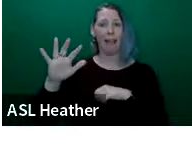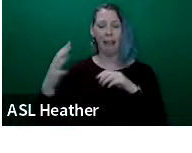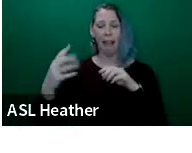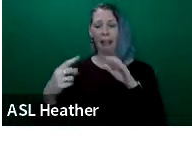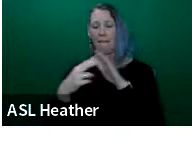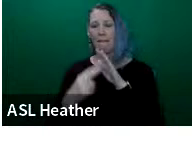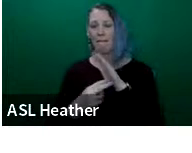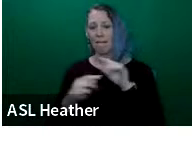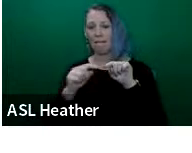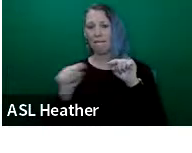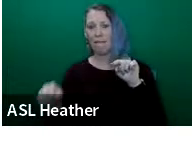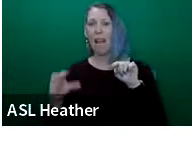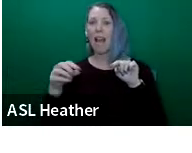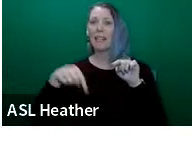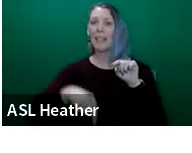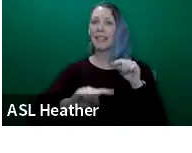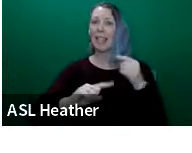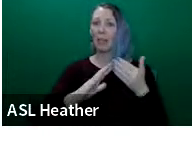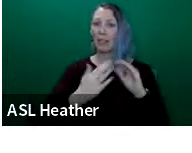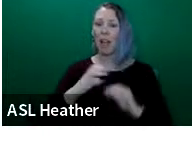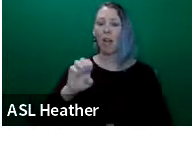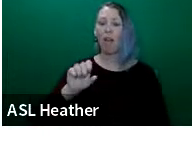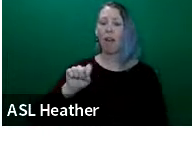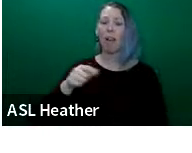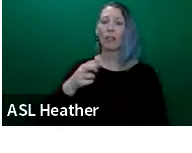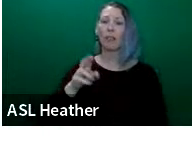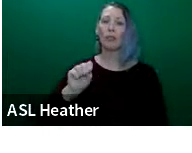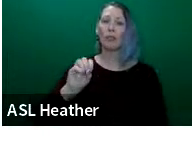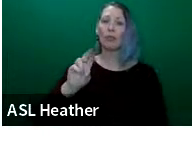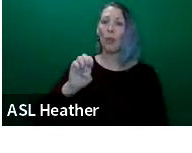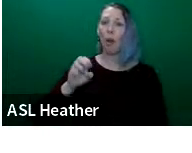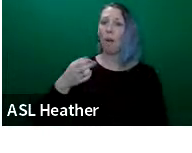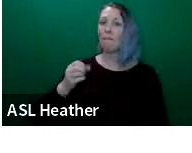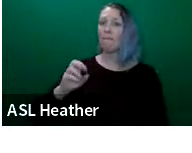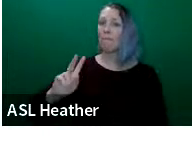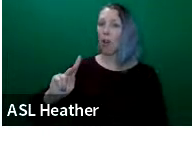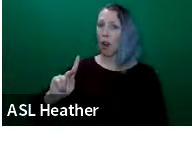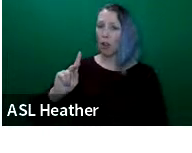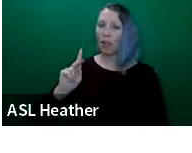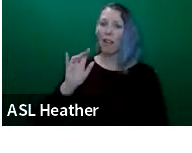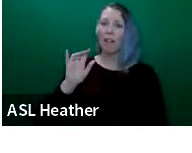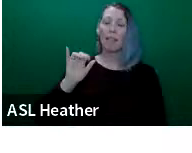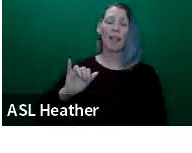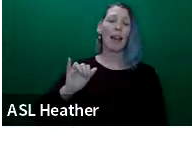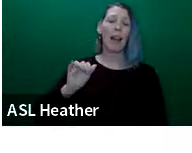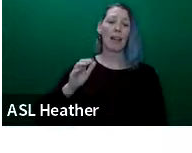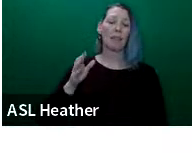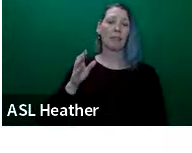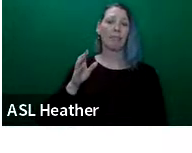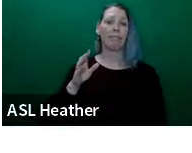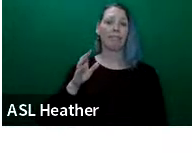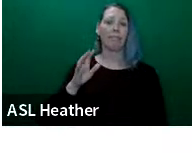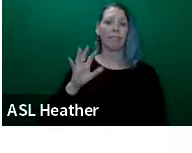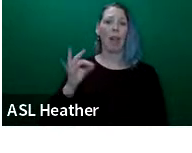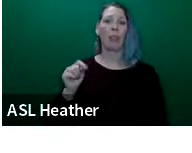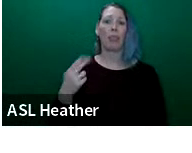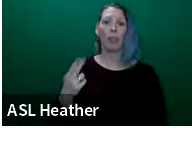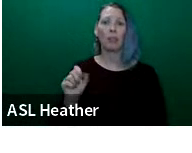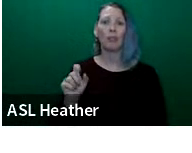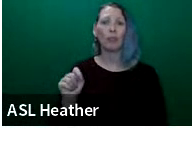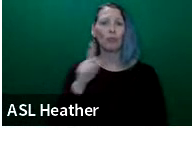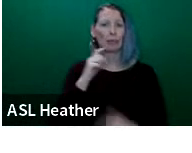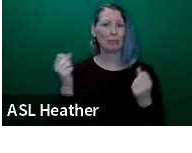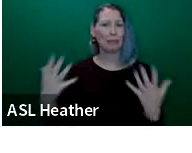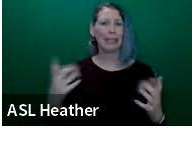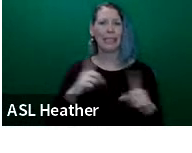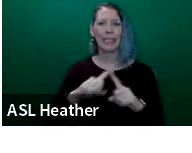through downtown to Main Street and Esther Short Park via the planned 9th Street pedestrian way. So a lot of ways to access